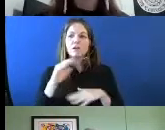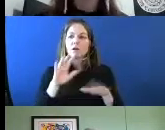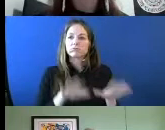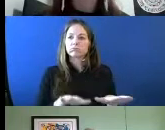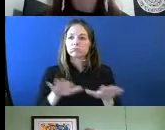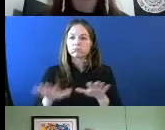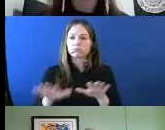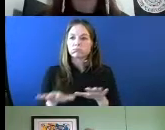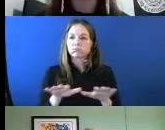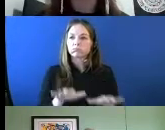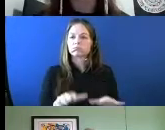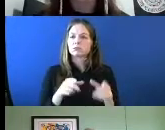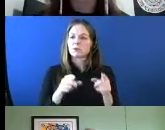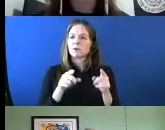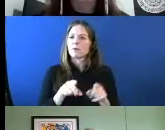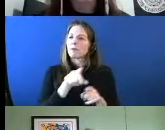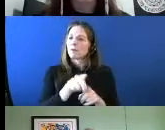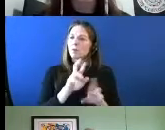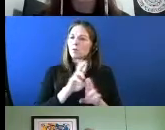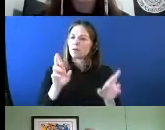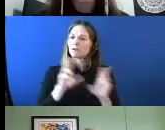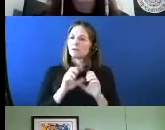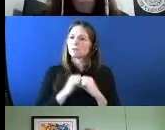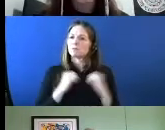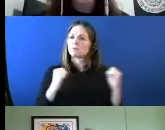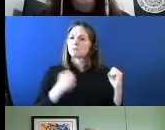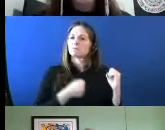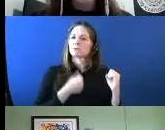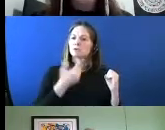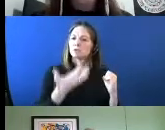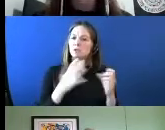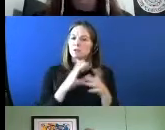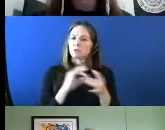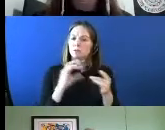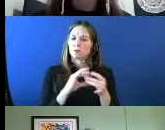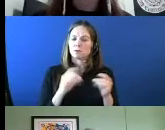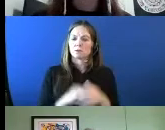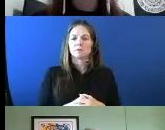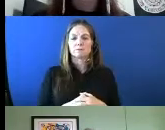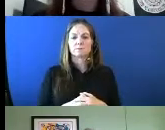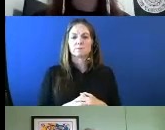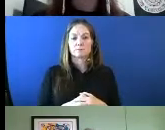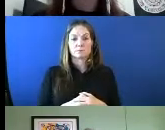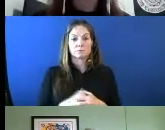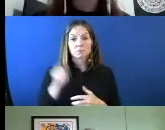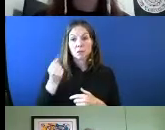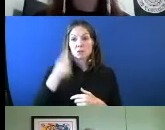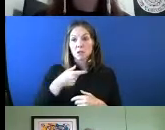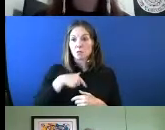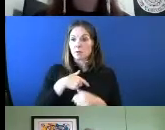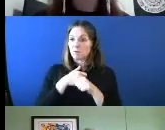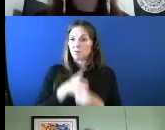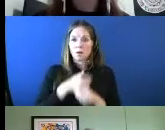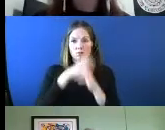start to feel comfortable with us and ready to share their stories. And again, we weren't following any strict schedule. We